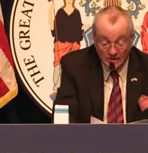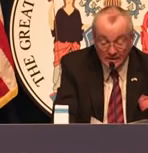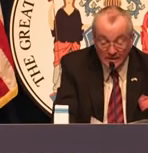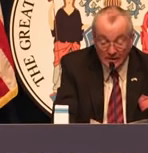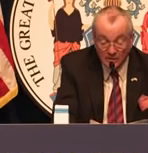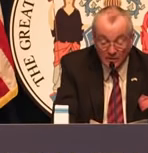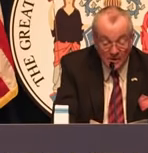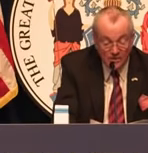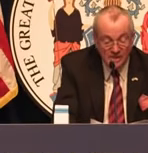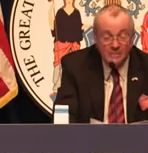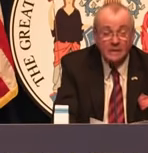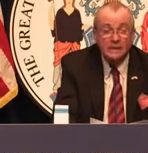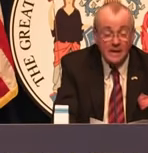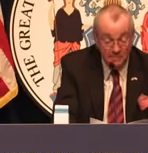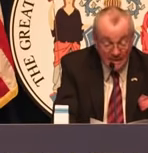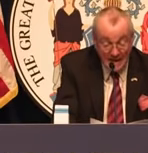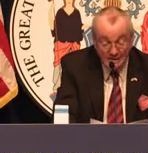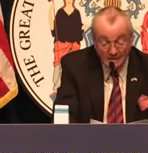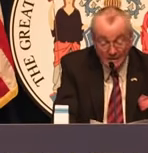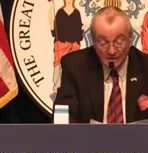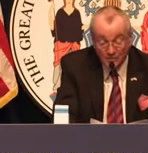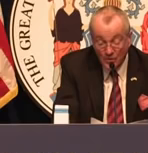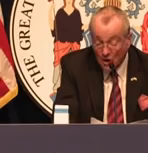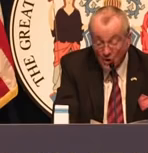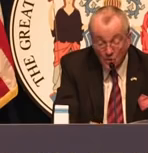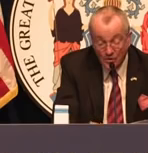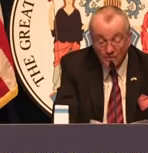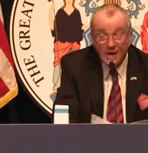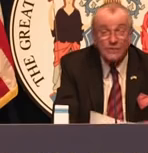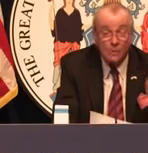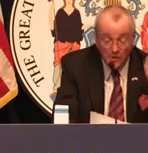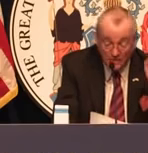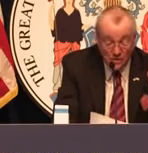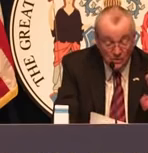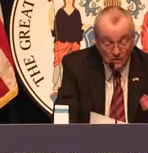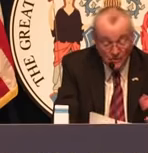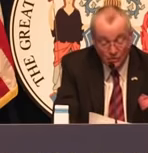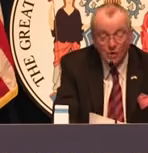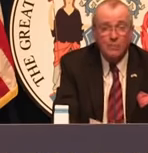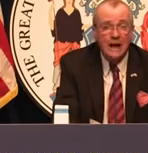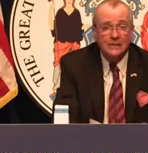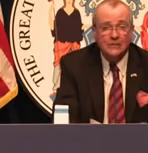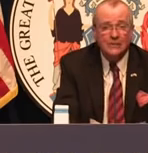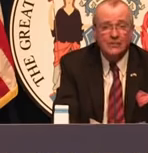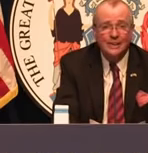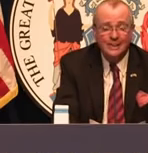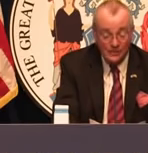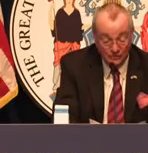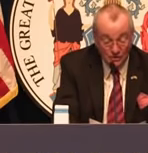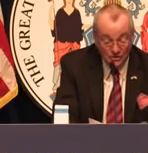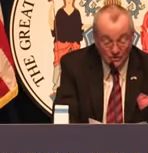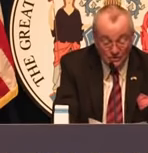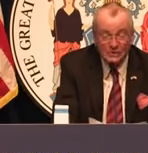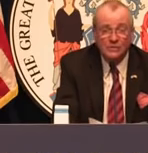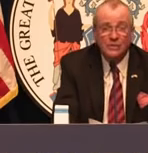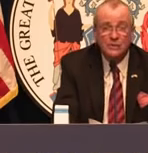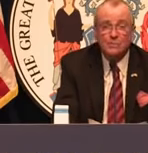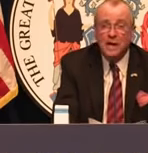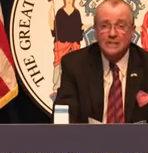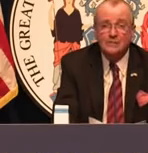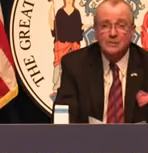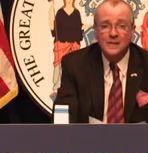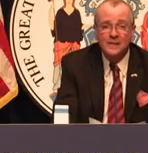of Cindy and Carol and their team at Manat, and through the hard work of every one of you through your practices of social